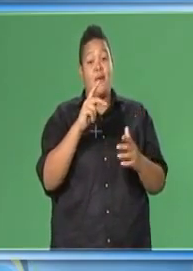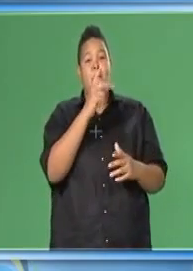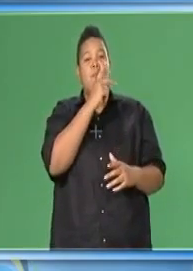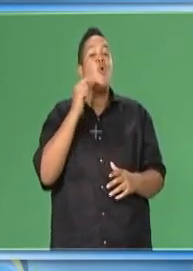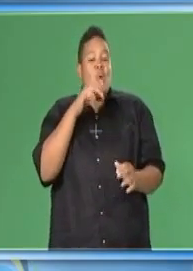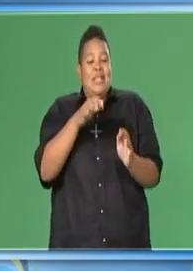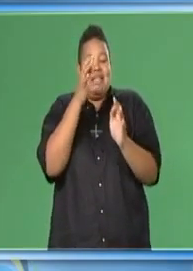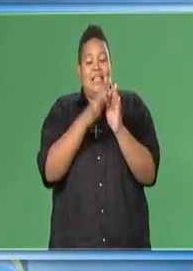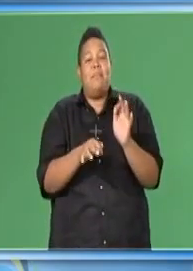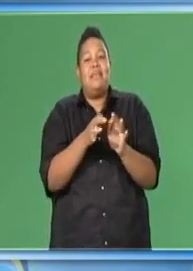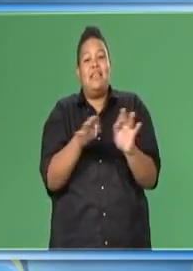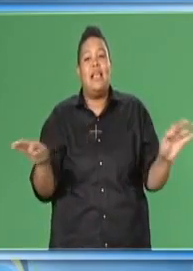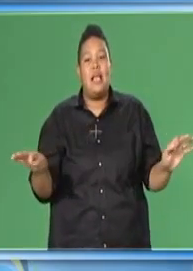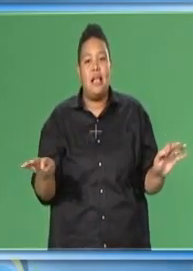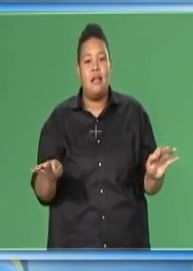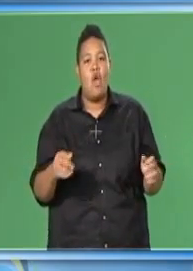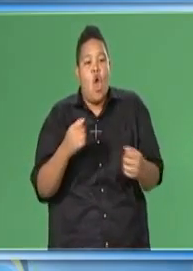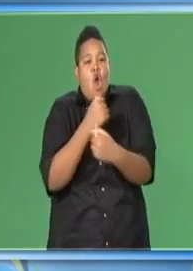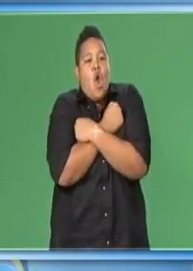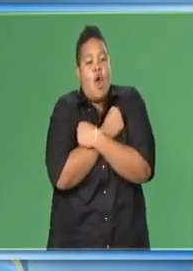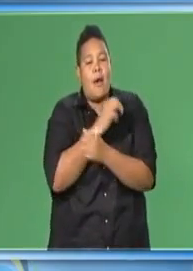sentence. Hugged Michael.